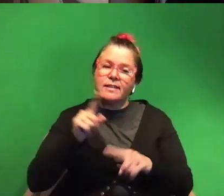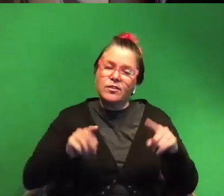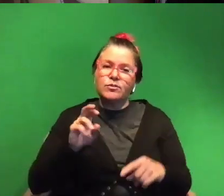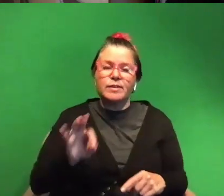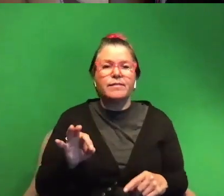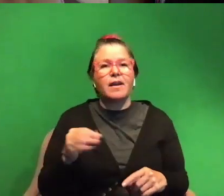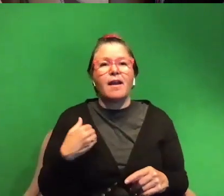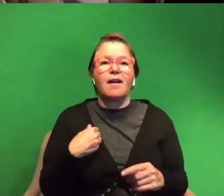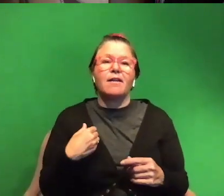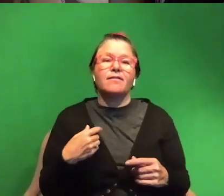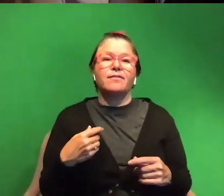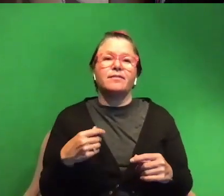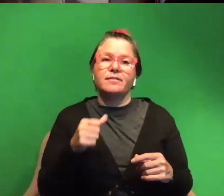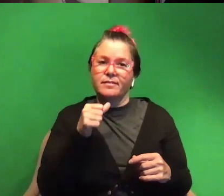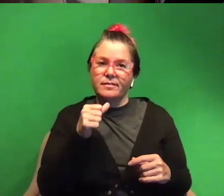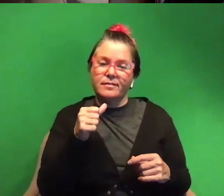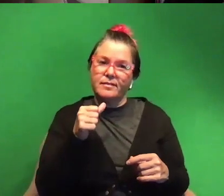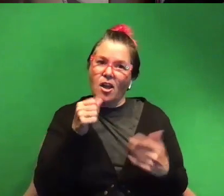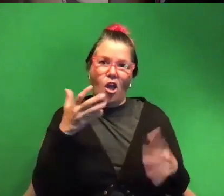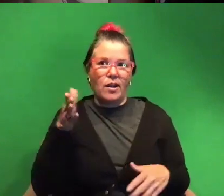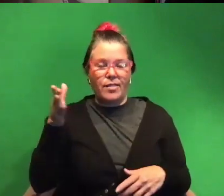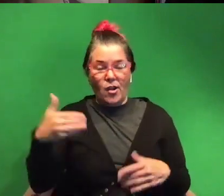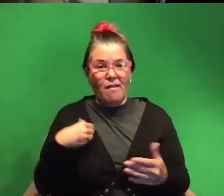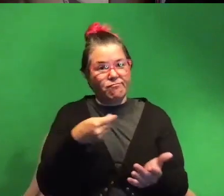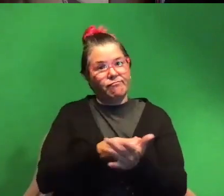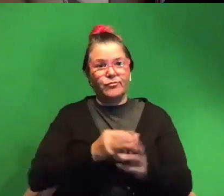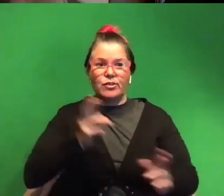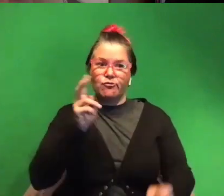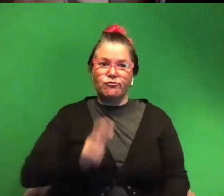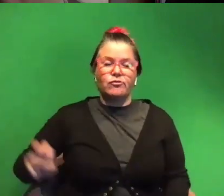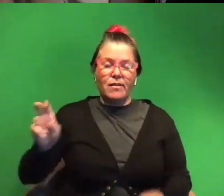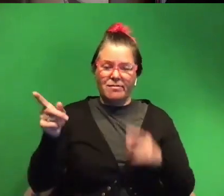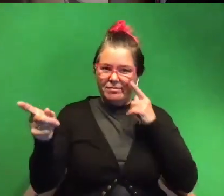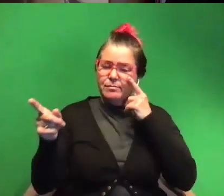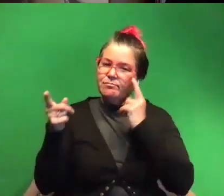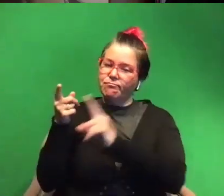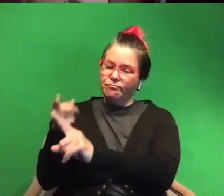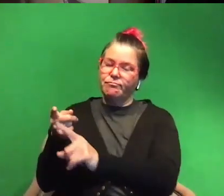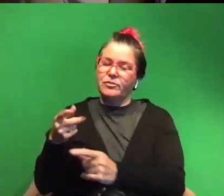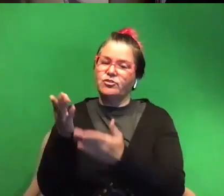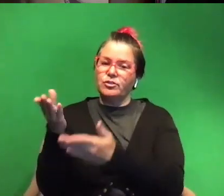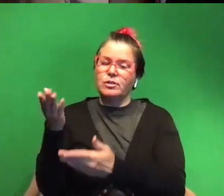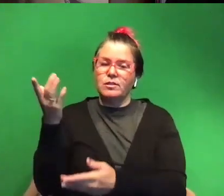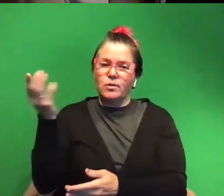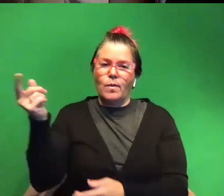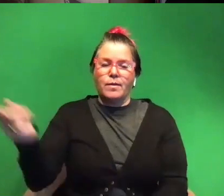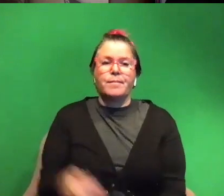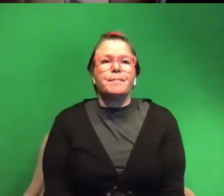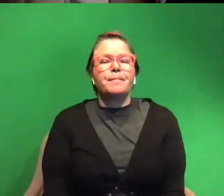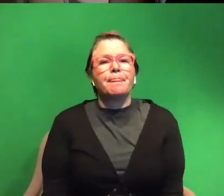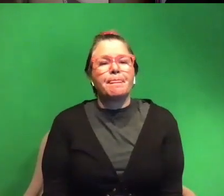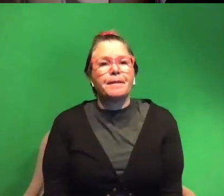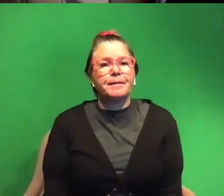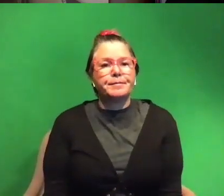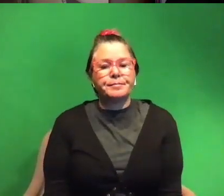have, if you're not already in Indonesia, you have some good money in your hands, that might be the place that I would suggest to go.